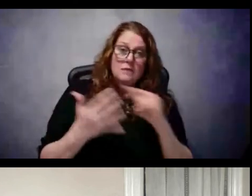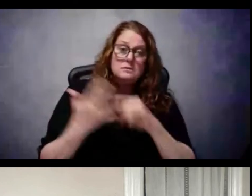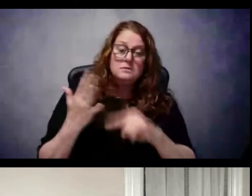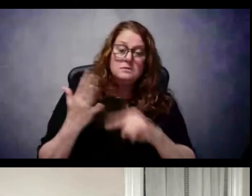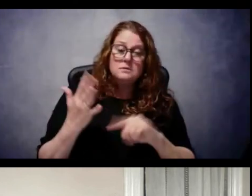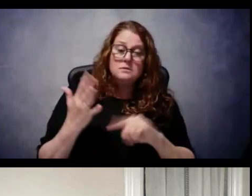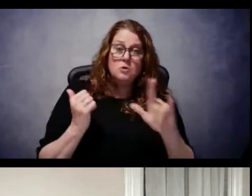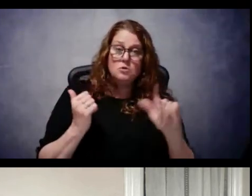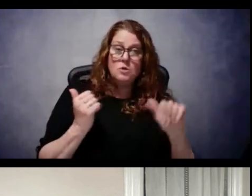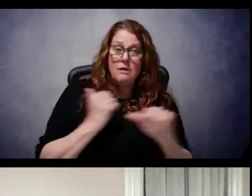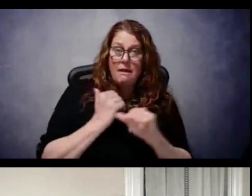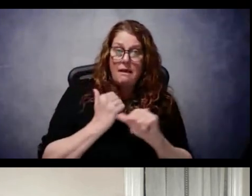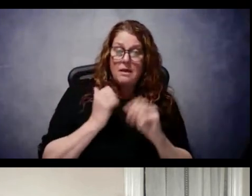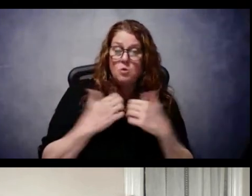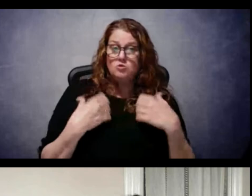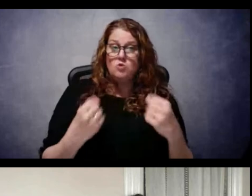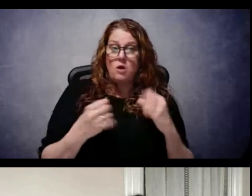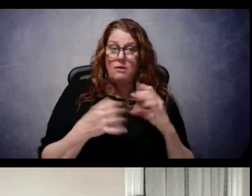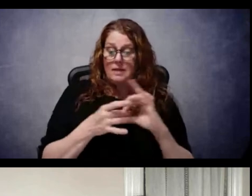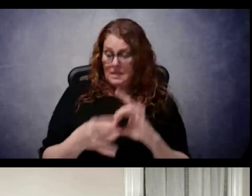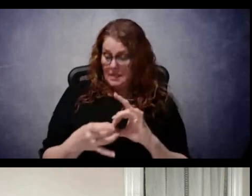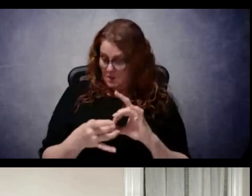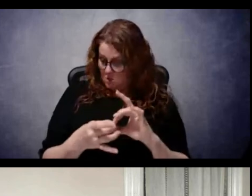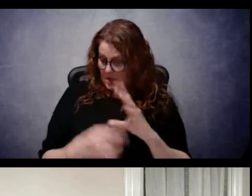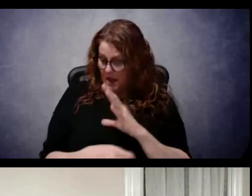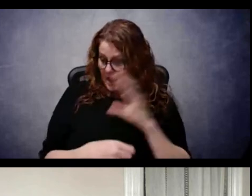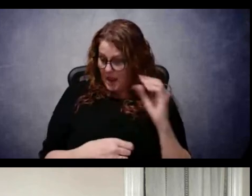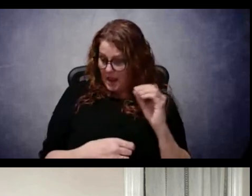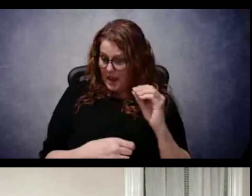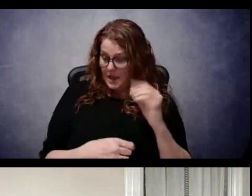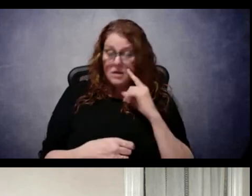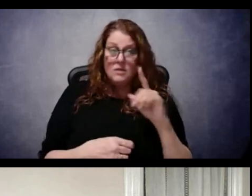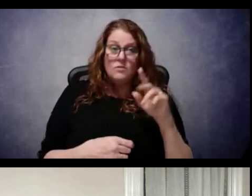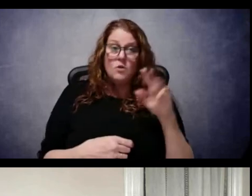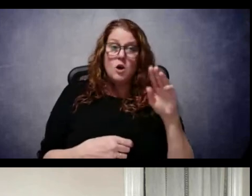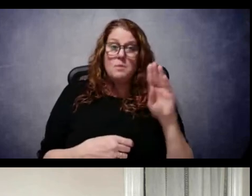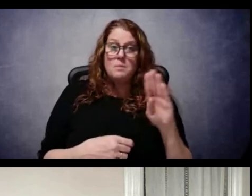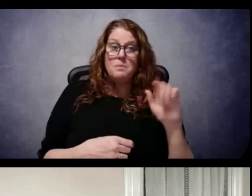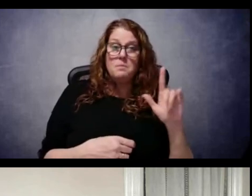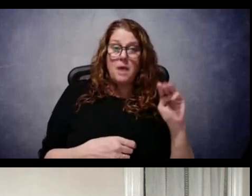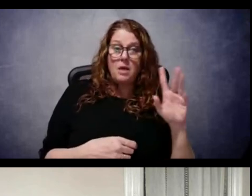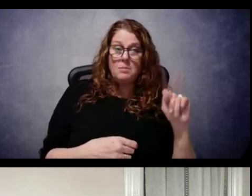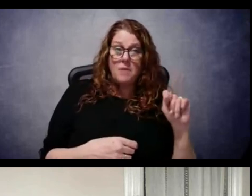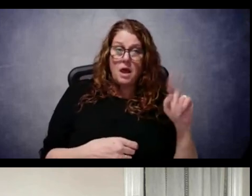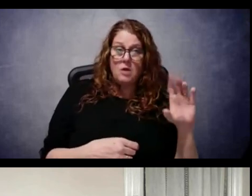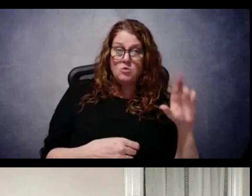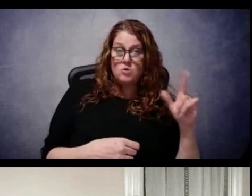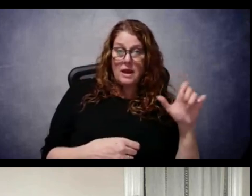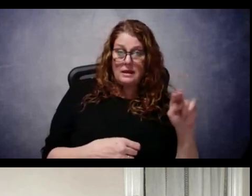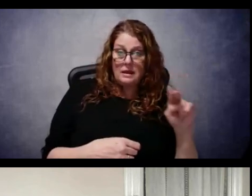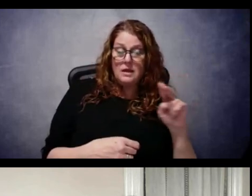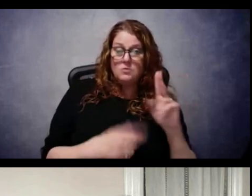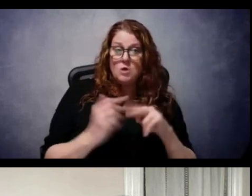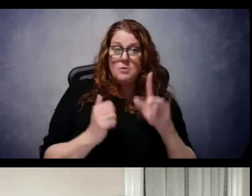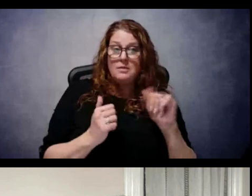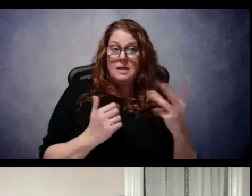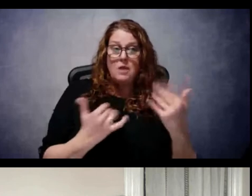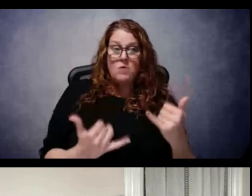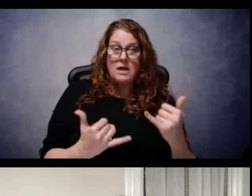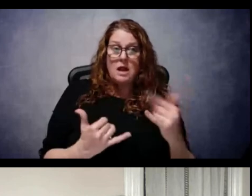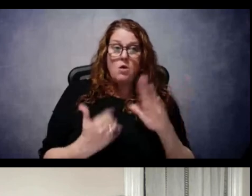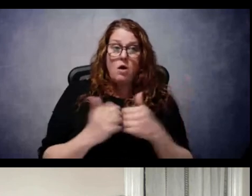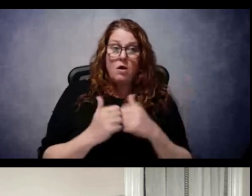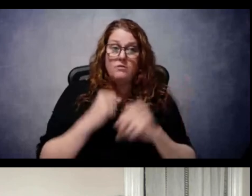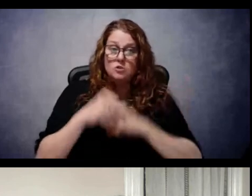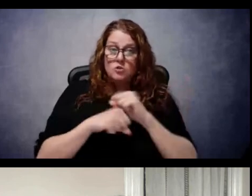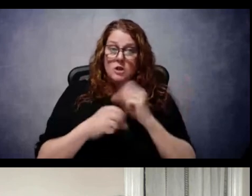where that's a much more strong linkage. And for Beaumont Cragin, that's one that we're building out as we speak, because all of those structural things